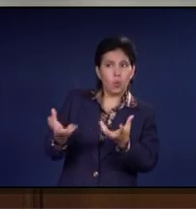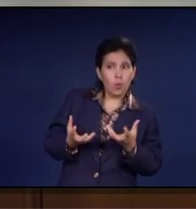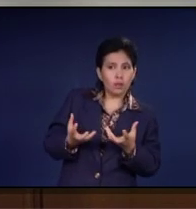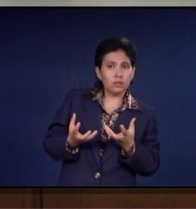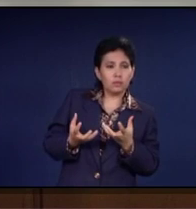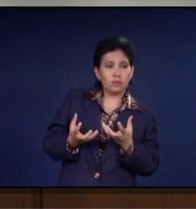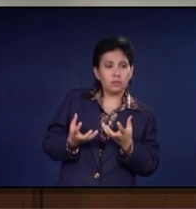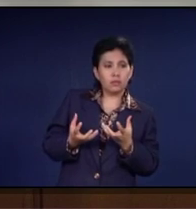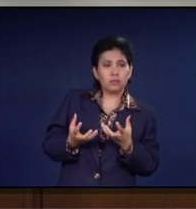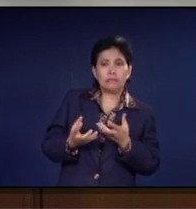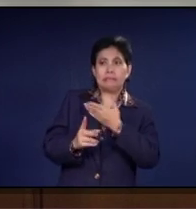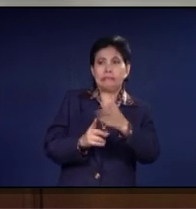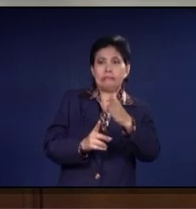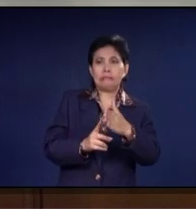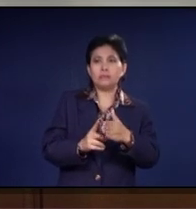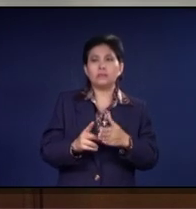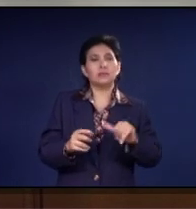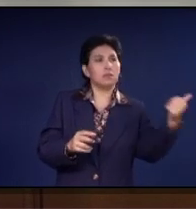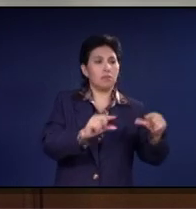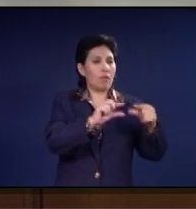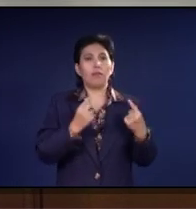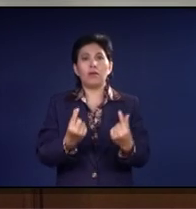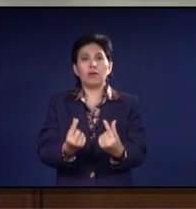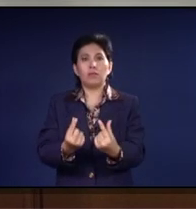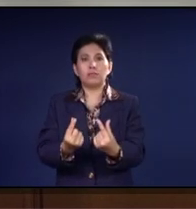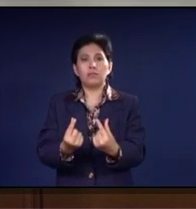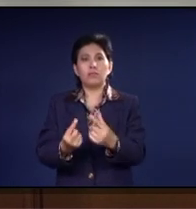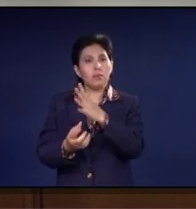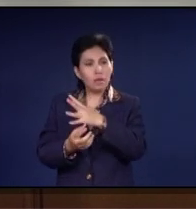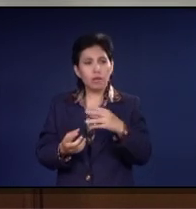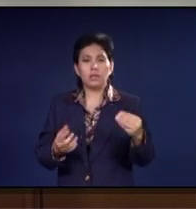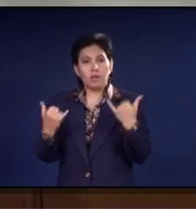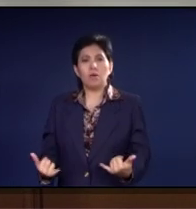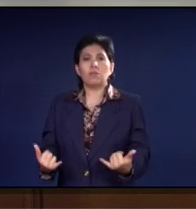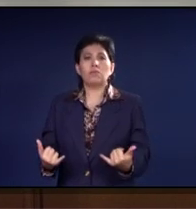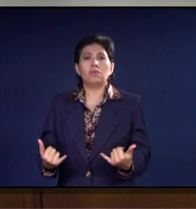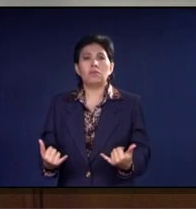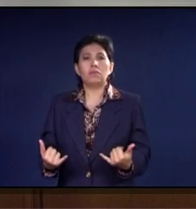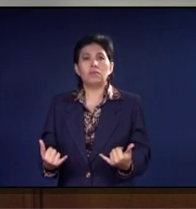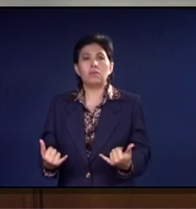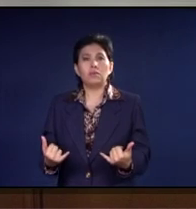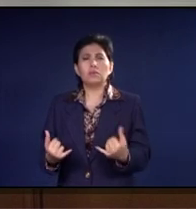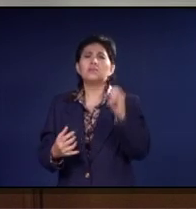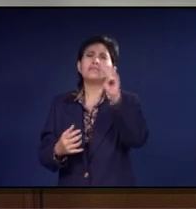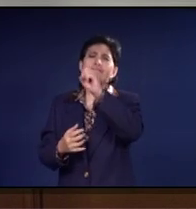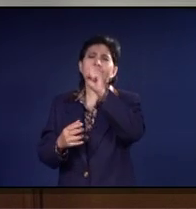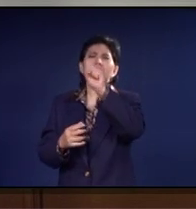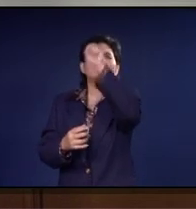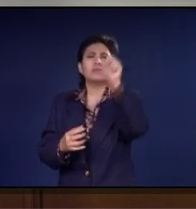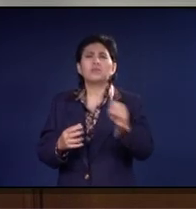to outdo the other group. And now, the question